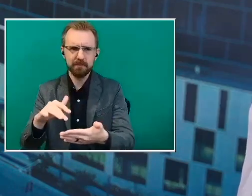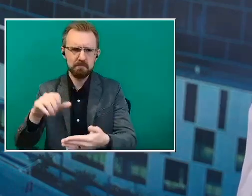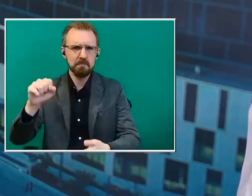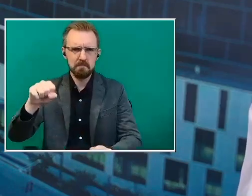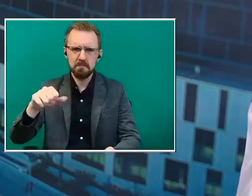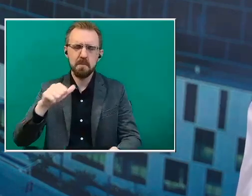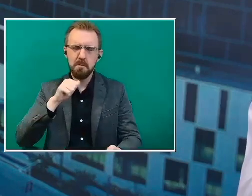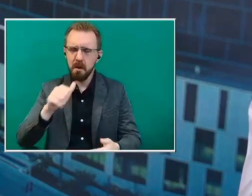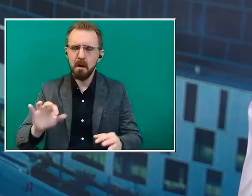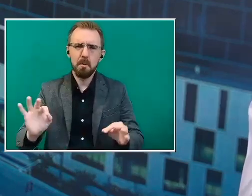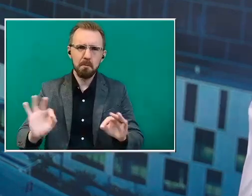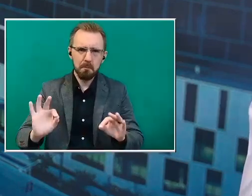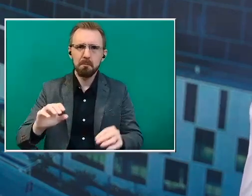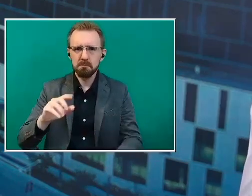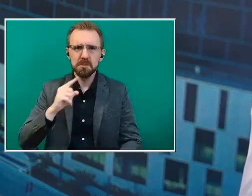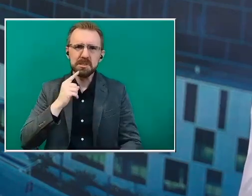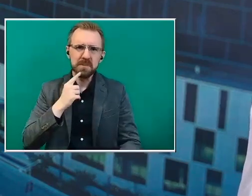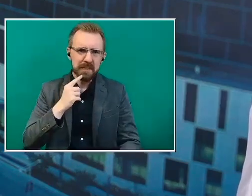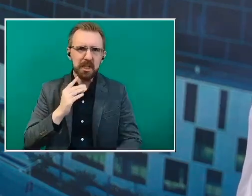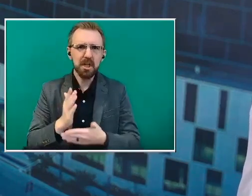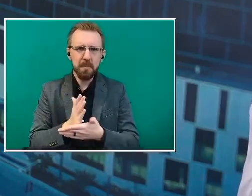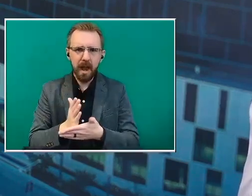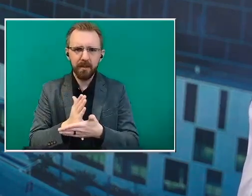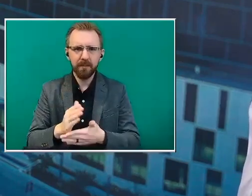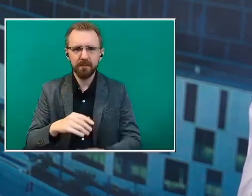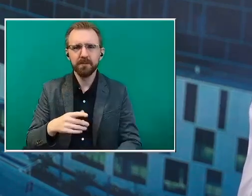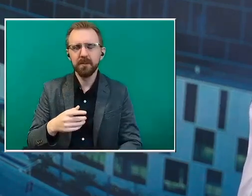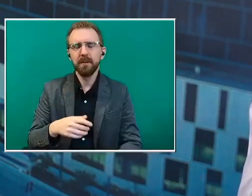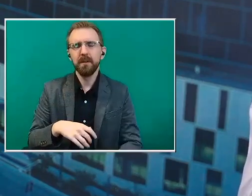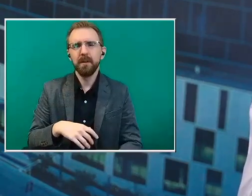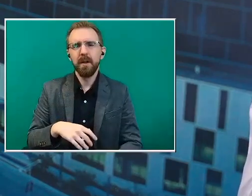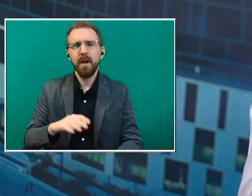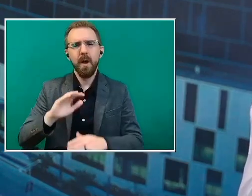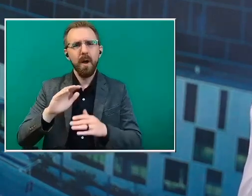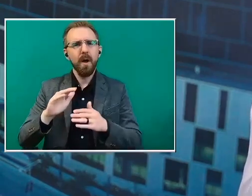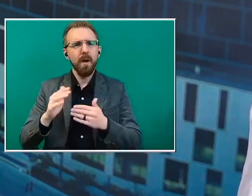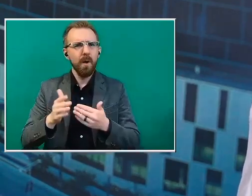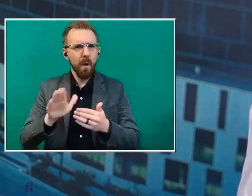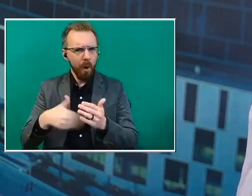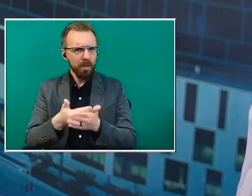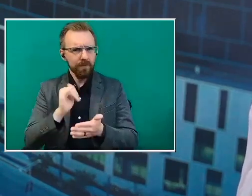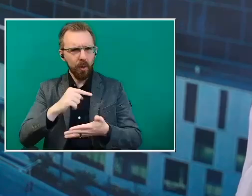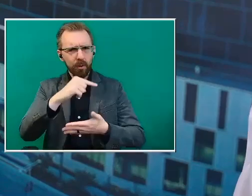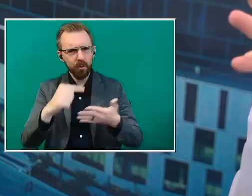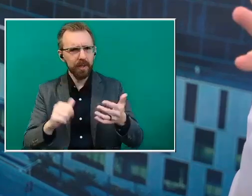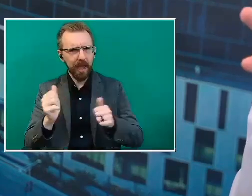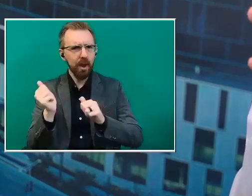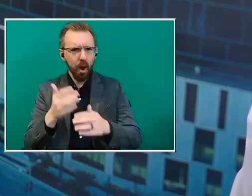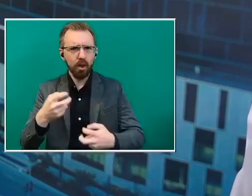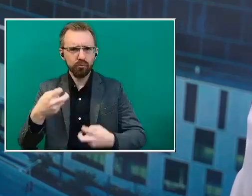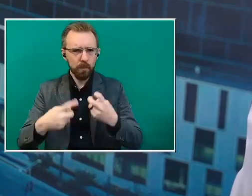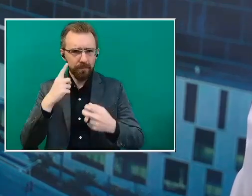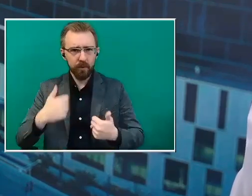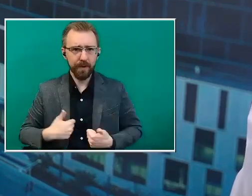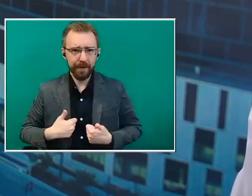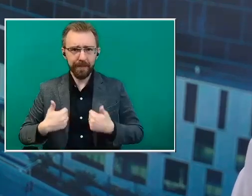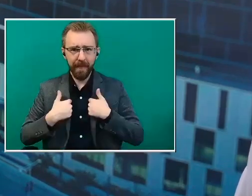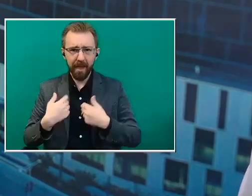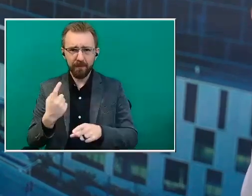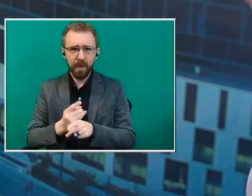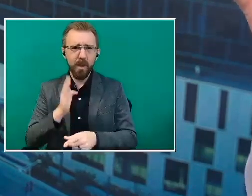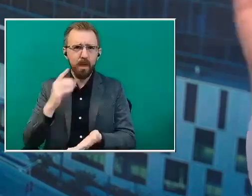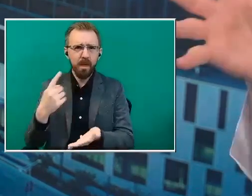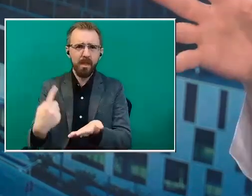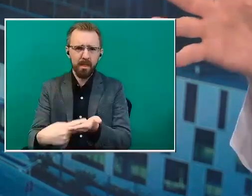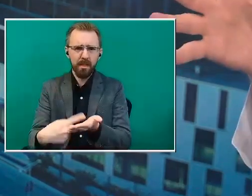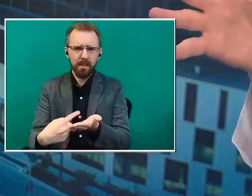severe oxygen desaturation. All those things can really cause trouble for our lives, right? We're going to talk more about that in just a moment.